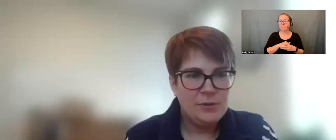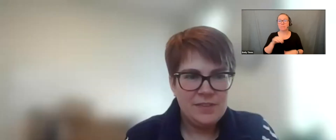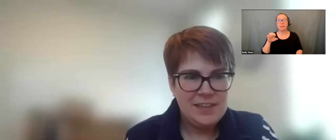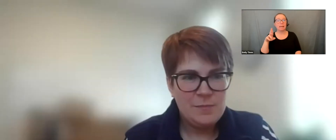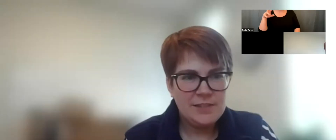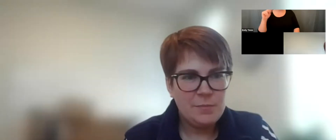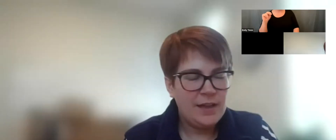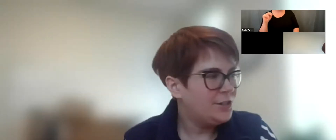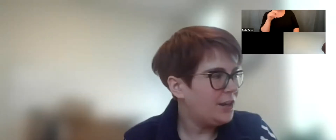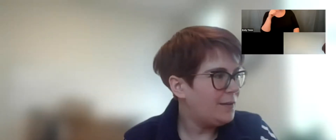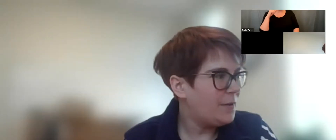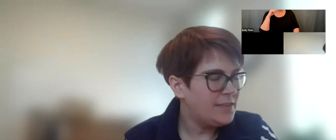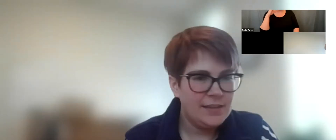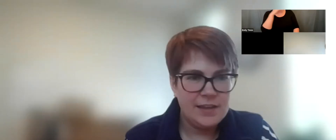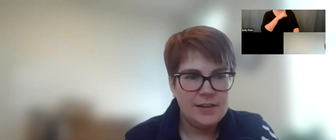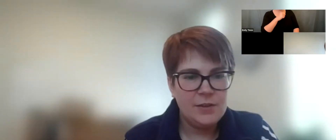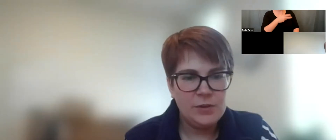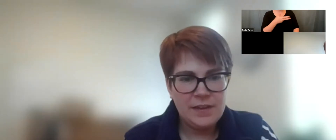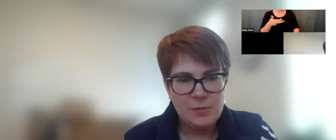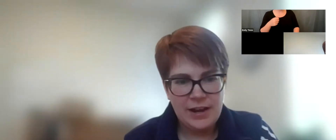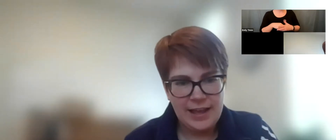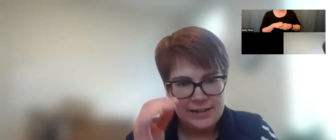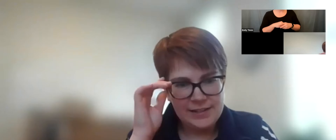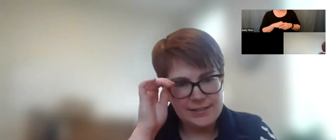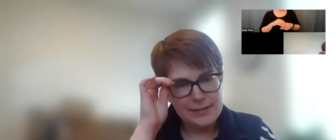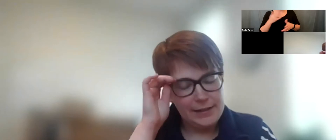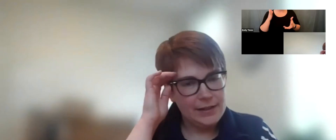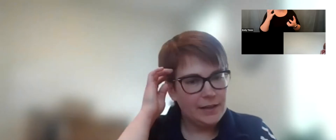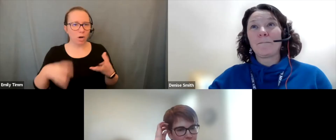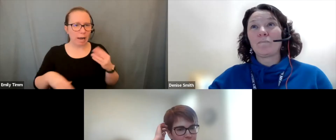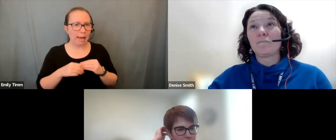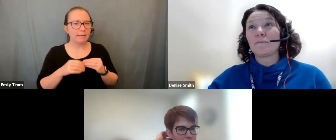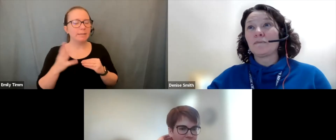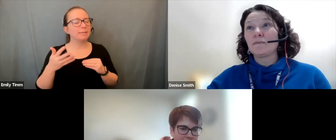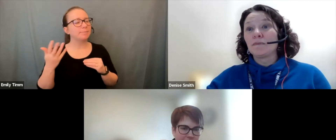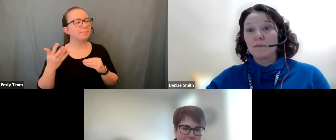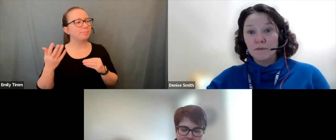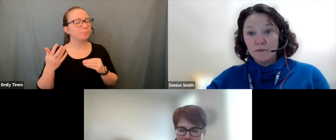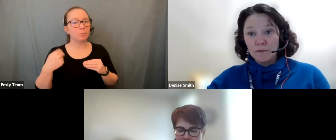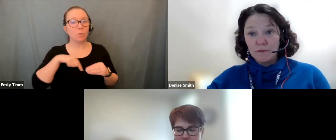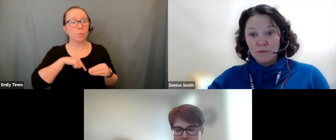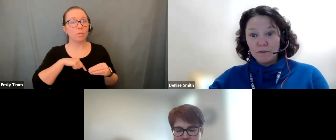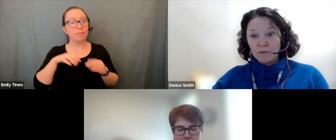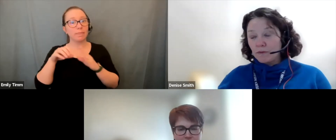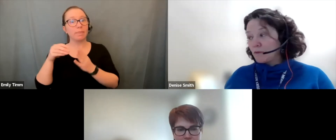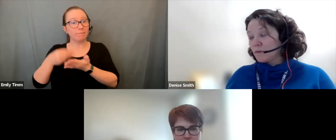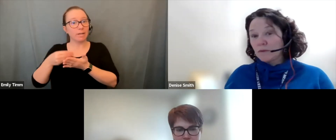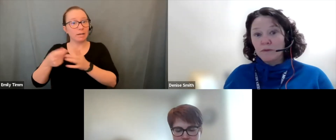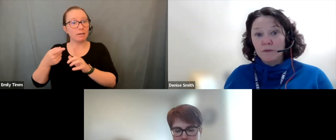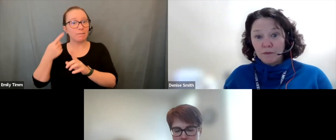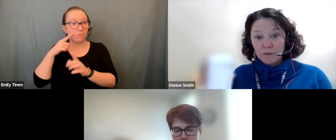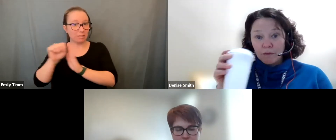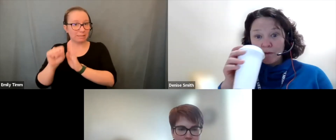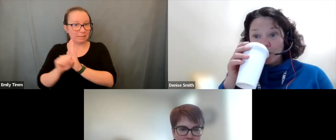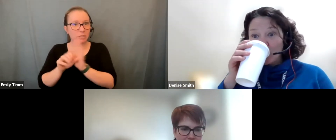I don't think you missed much. I think the only thing I would add is, the funding that the state has to do